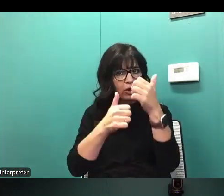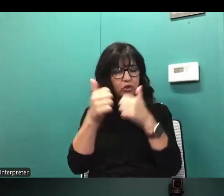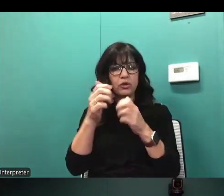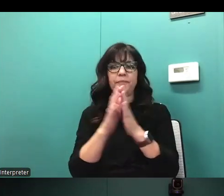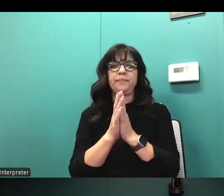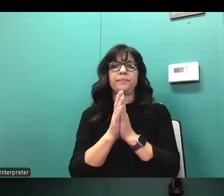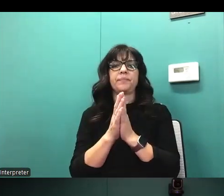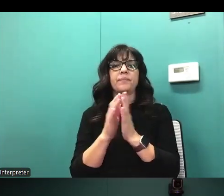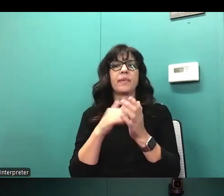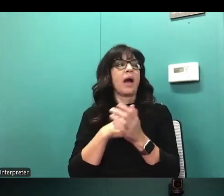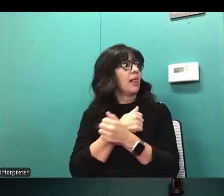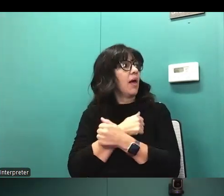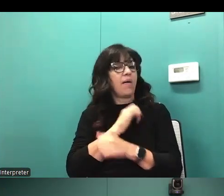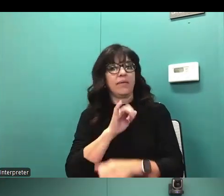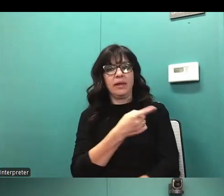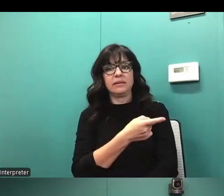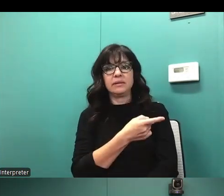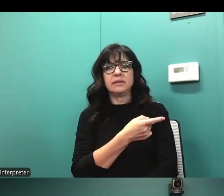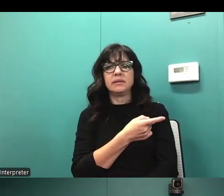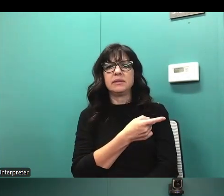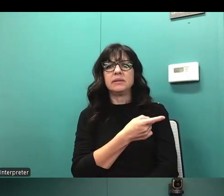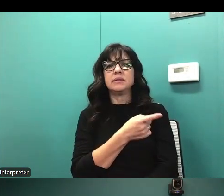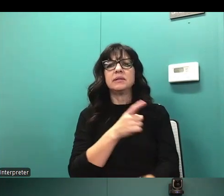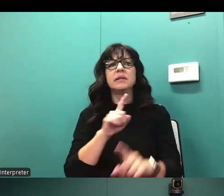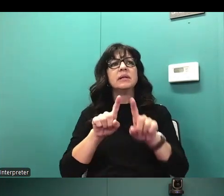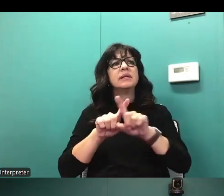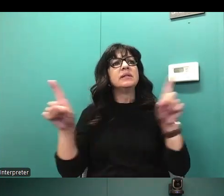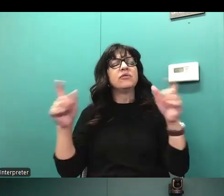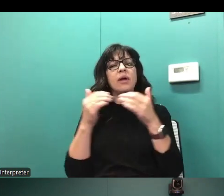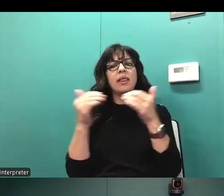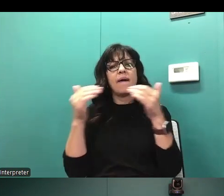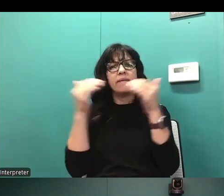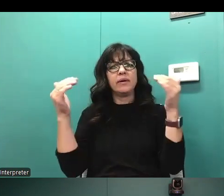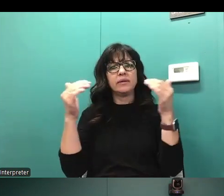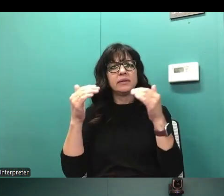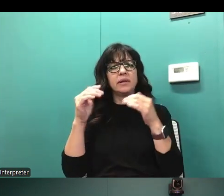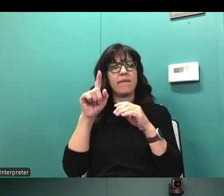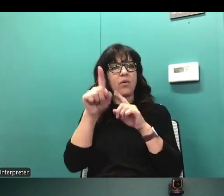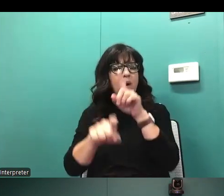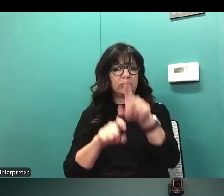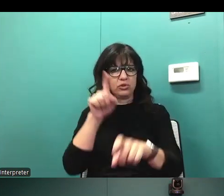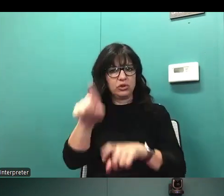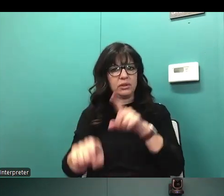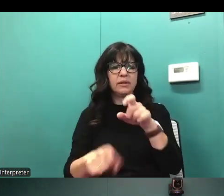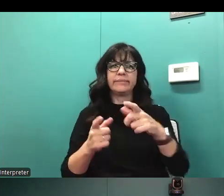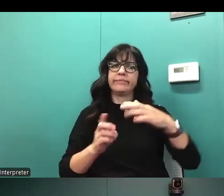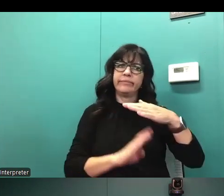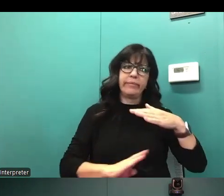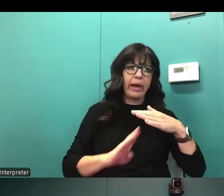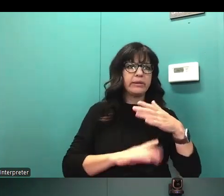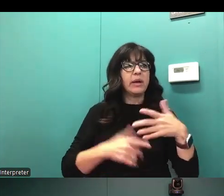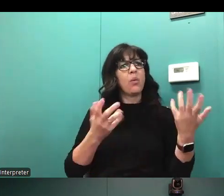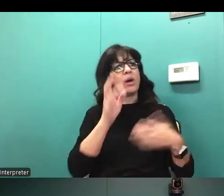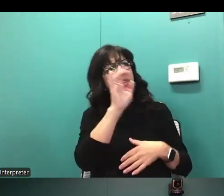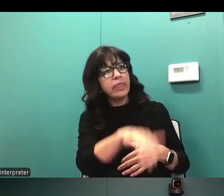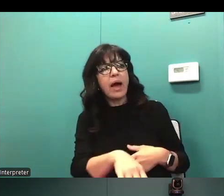I love this. We have also different levels of questioning. So we have your very basic ones like, what's